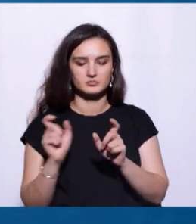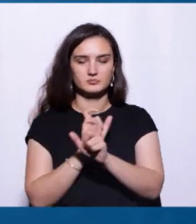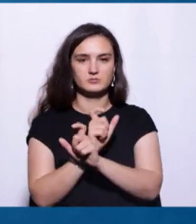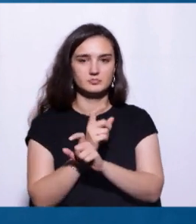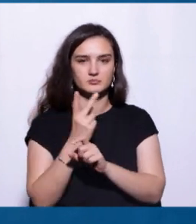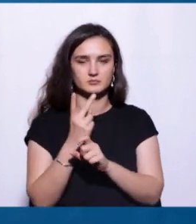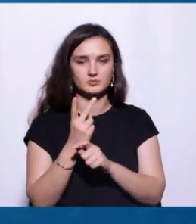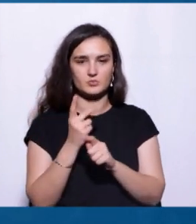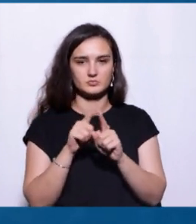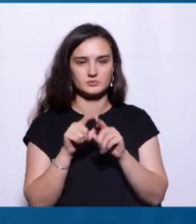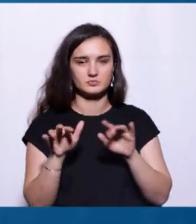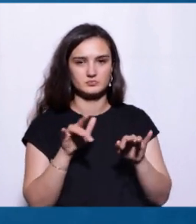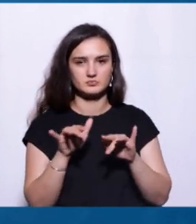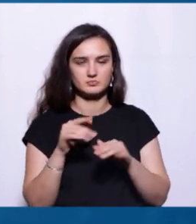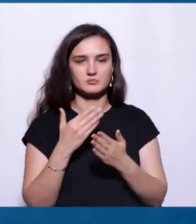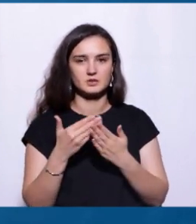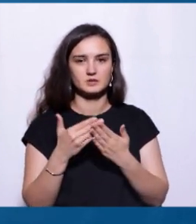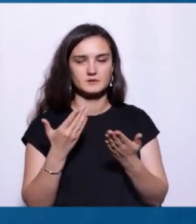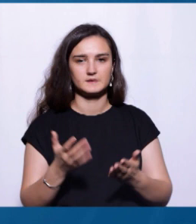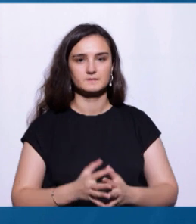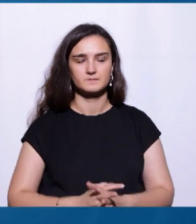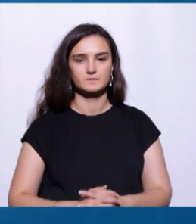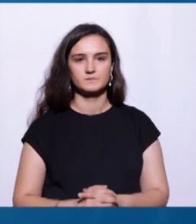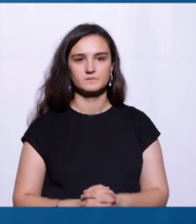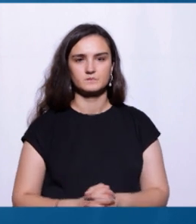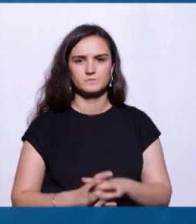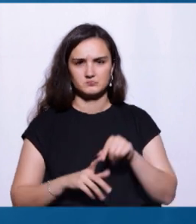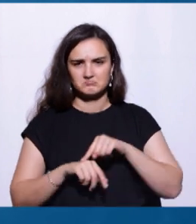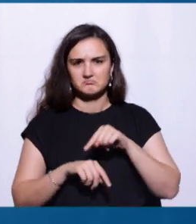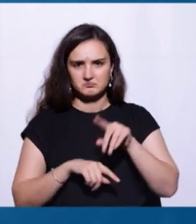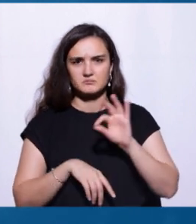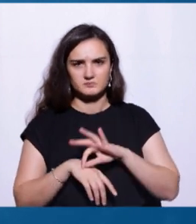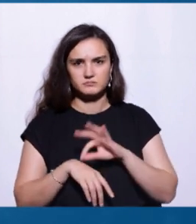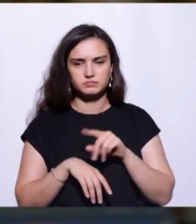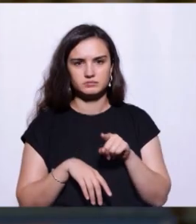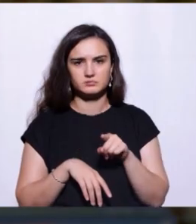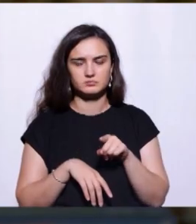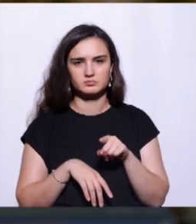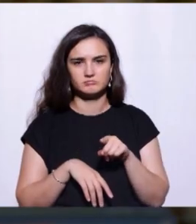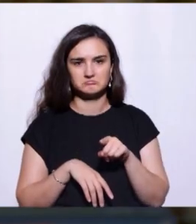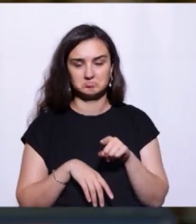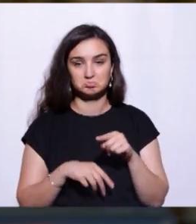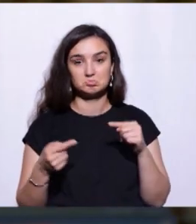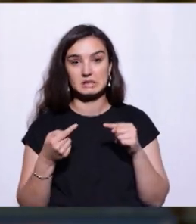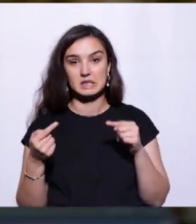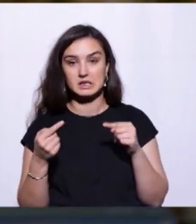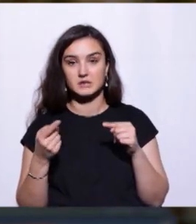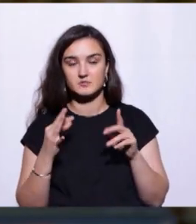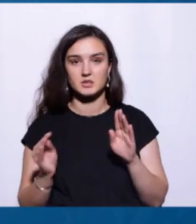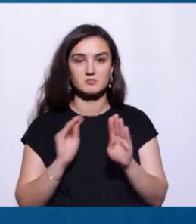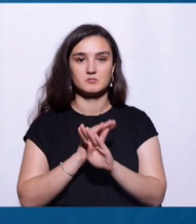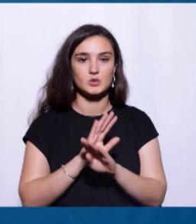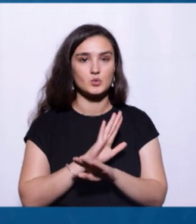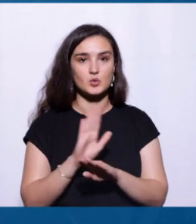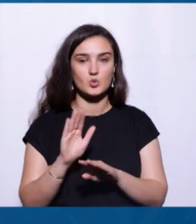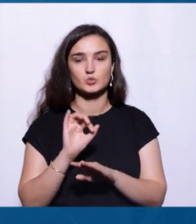the to be verb. For example, are you feeling sick? We make negatives by putting